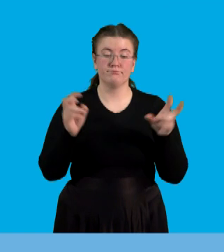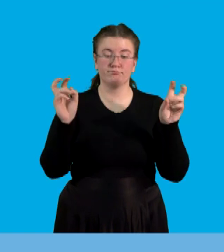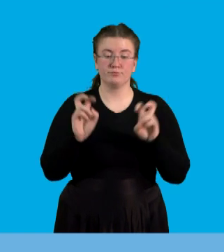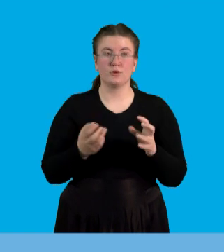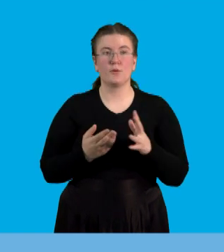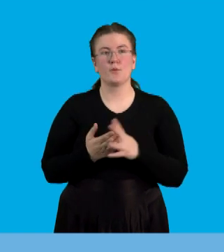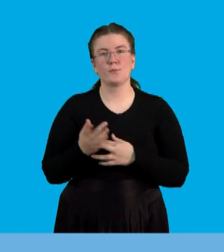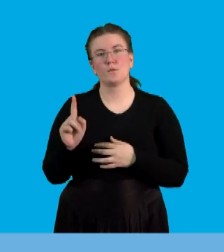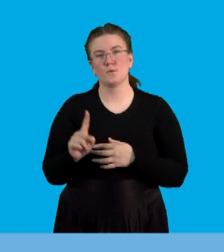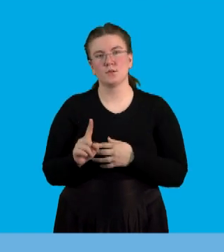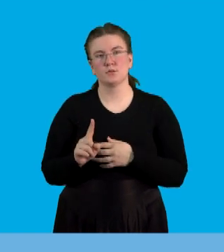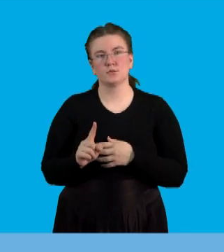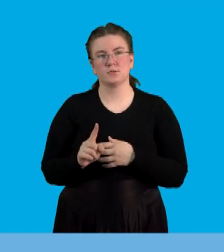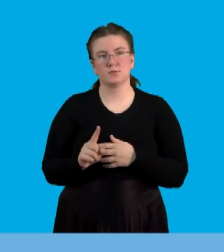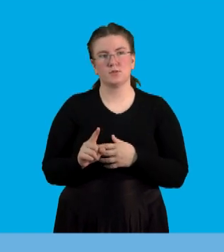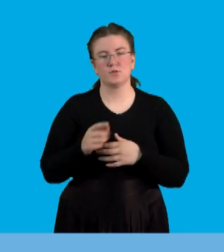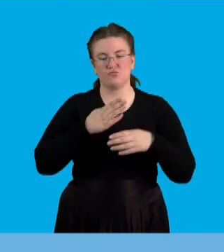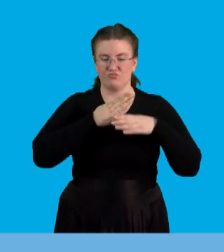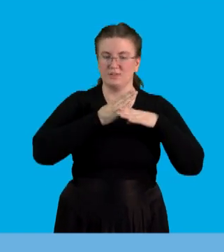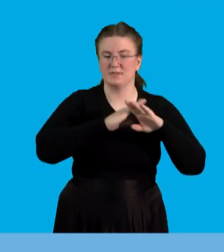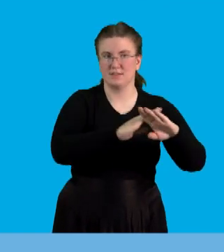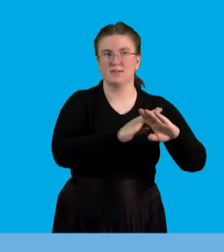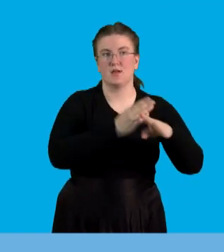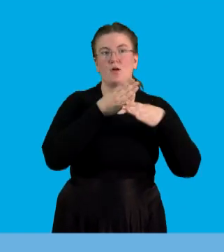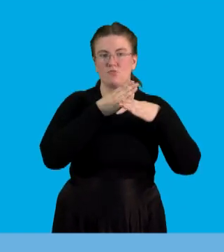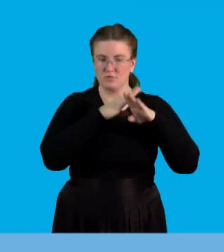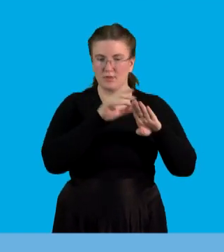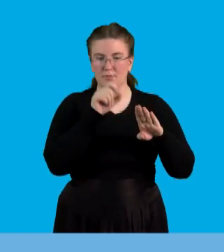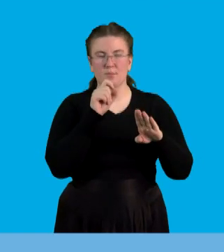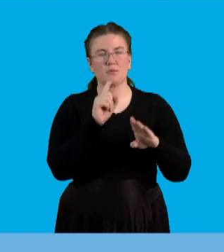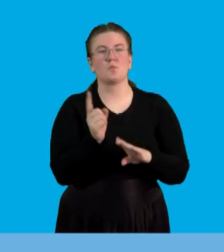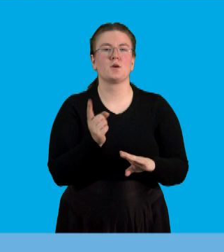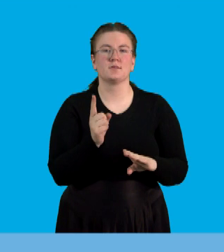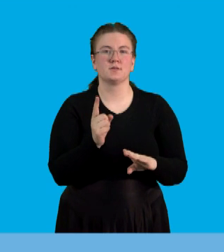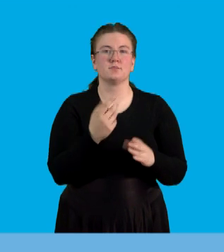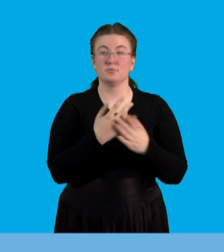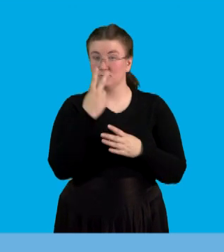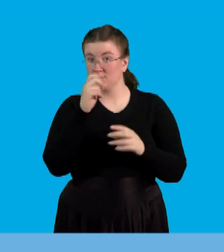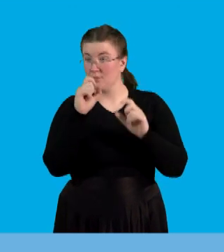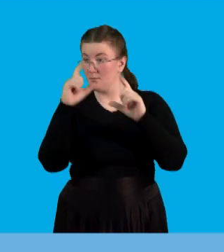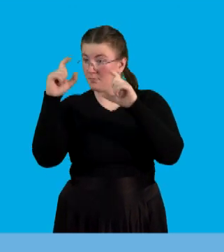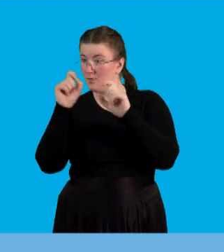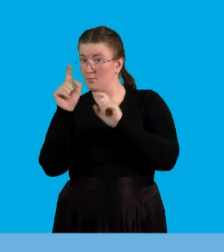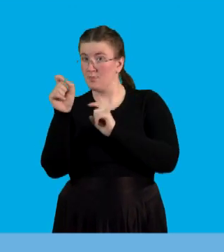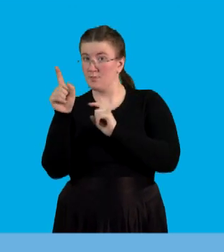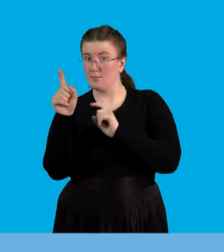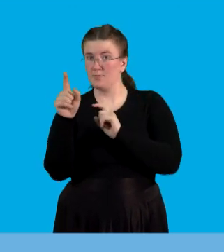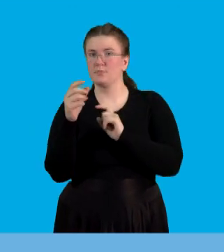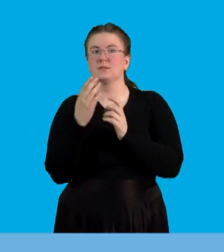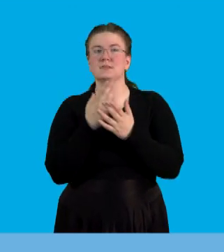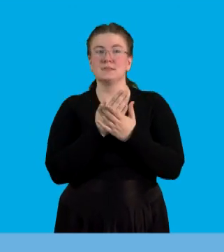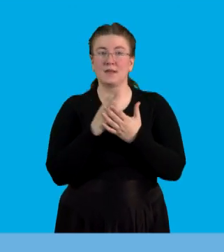is passing through is going to be your resistor. So what is a resistor? As you can see from the picture here, there are